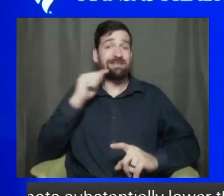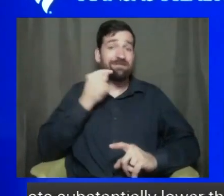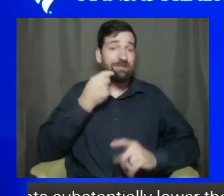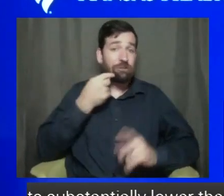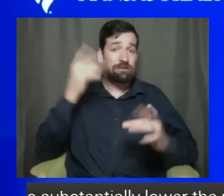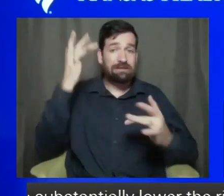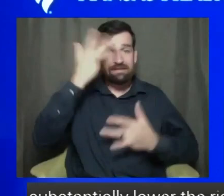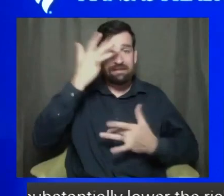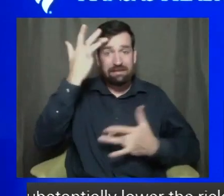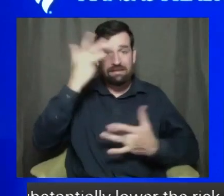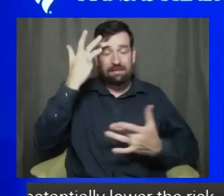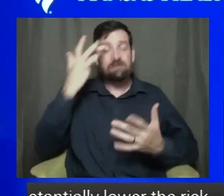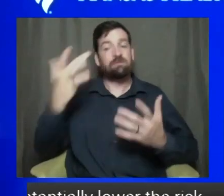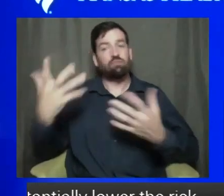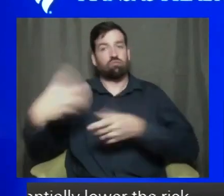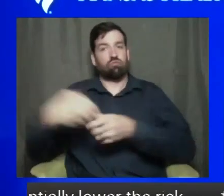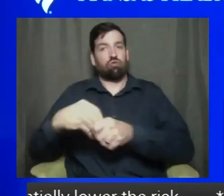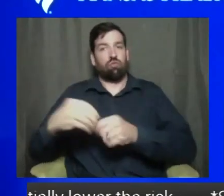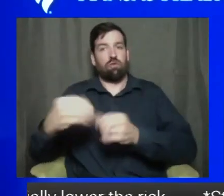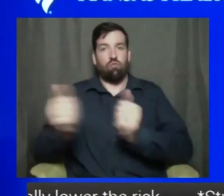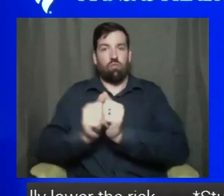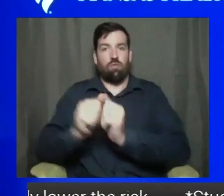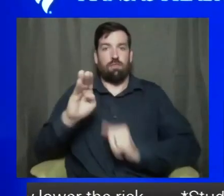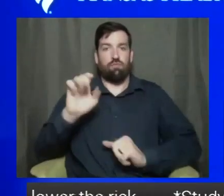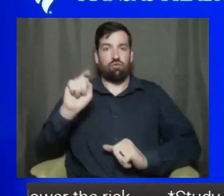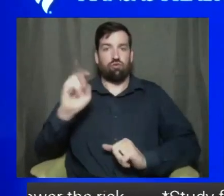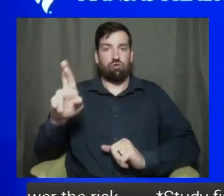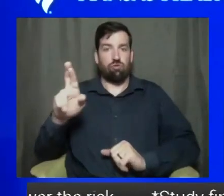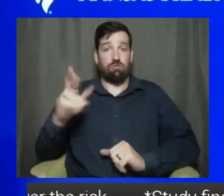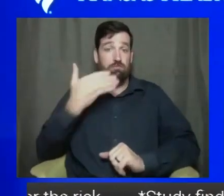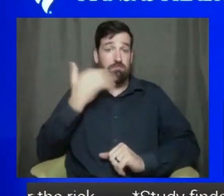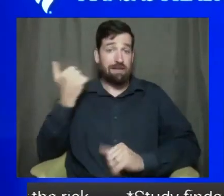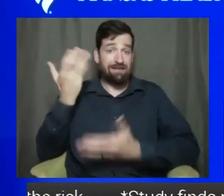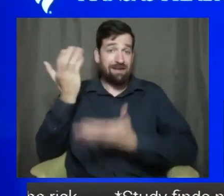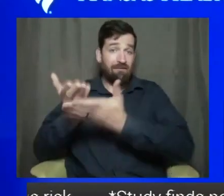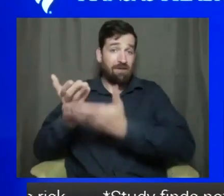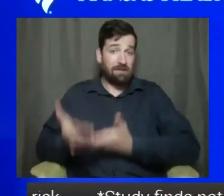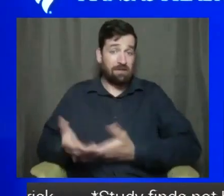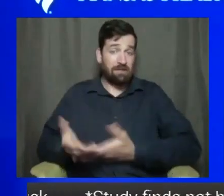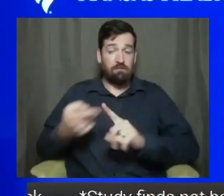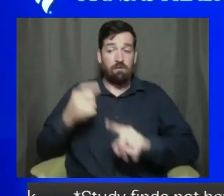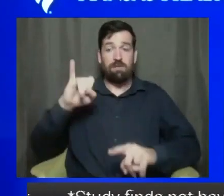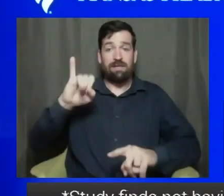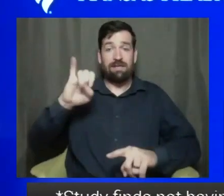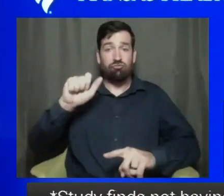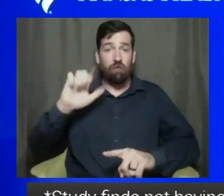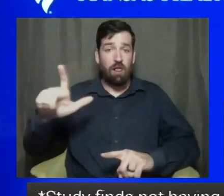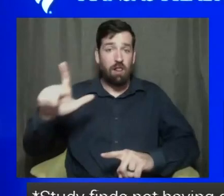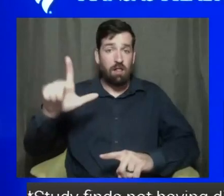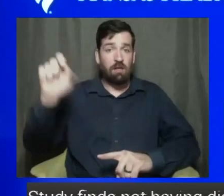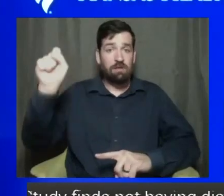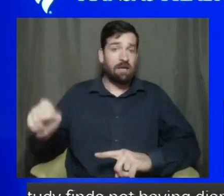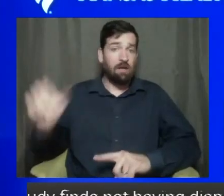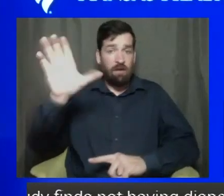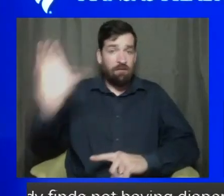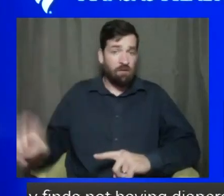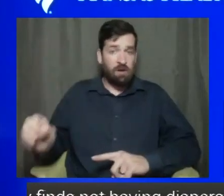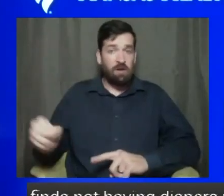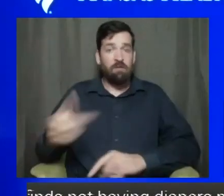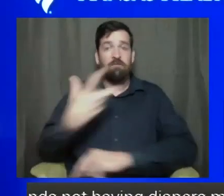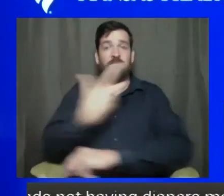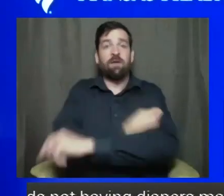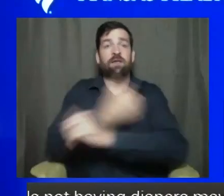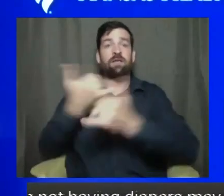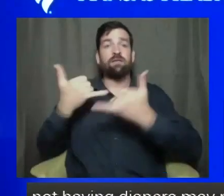the boosters. You know, the best evidence that we have from Israel, South Africa, and here is that the vaccines continue to have